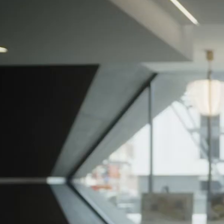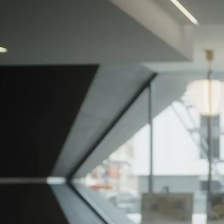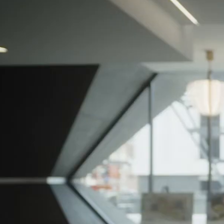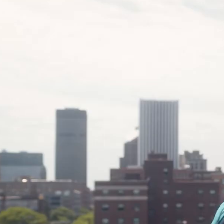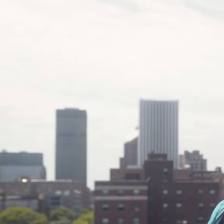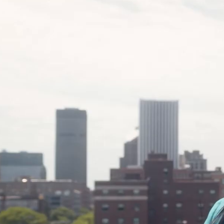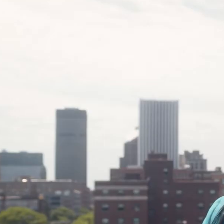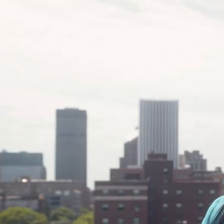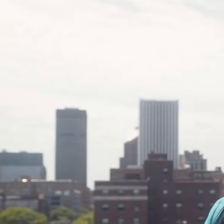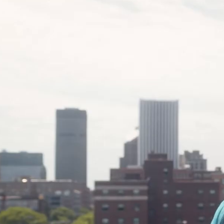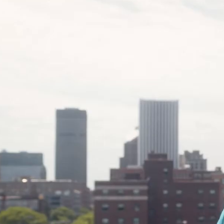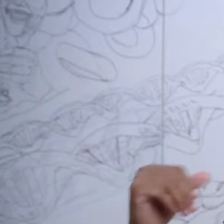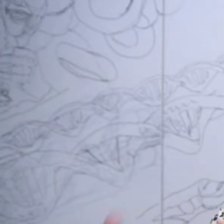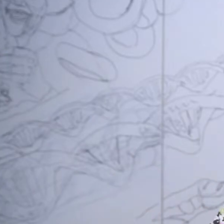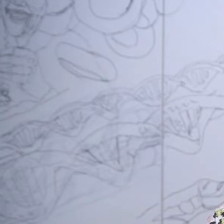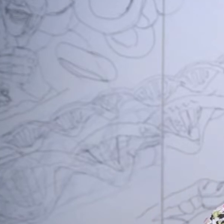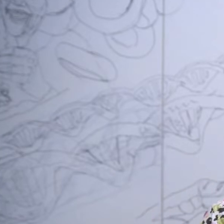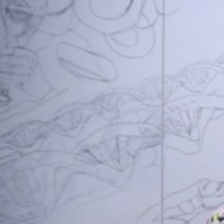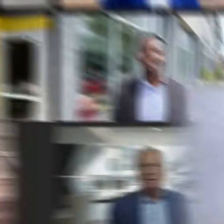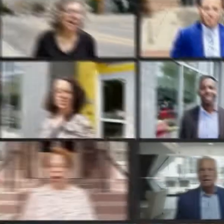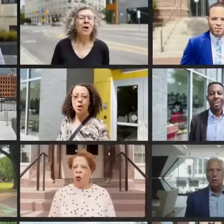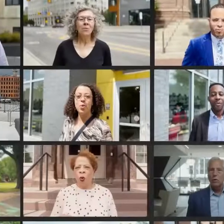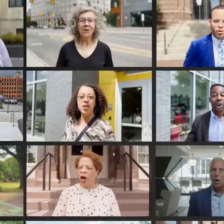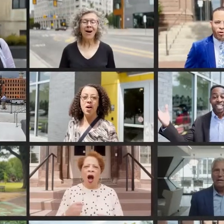I'm all in. I'm all in. I'm all in.